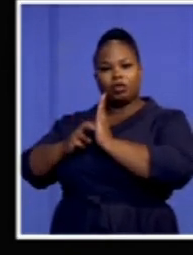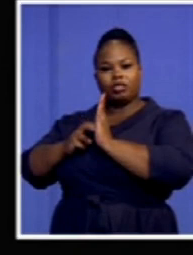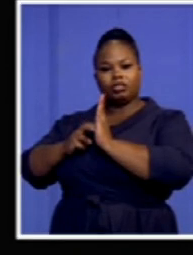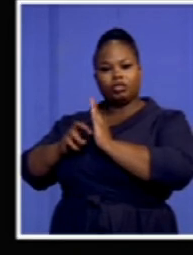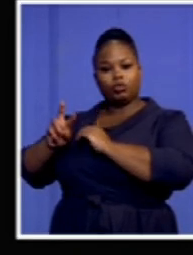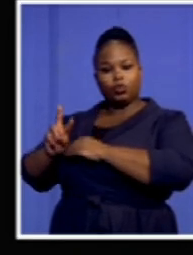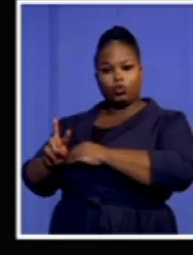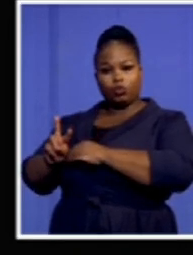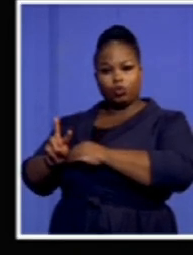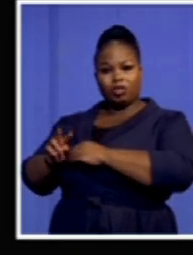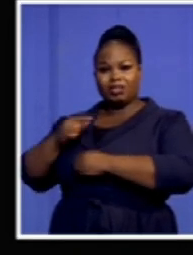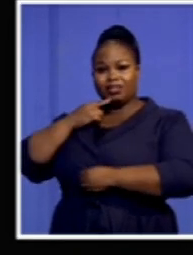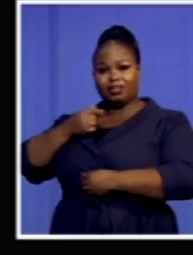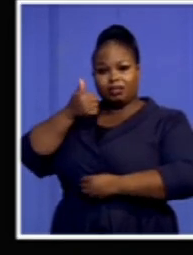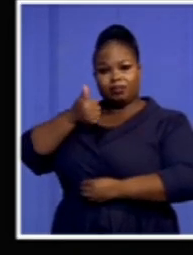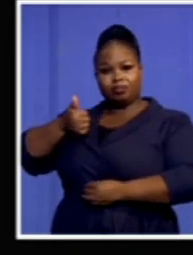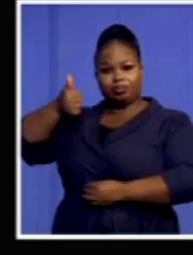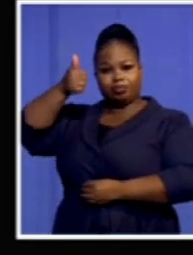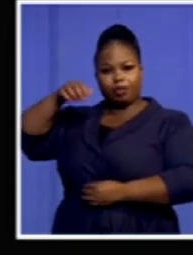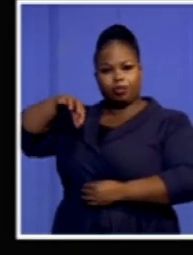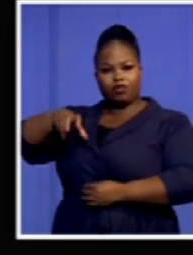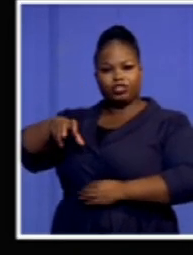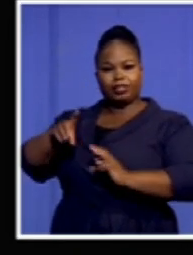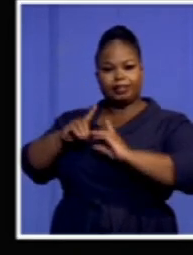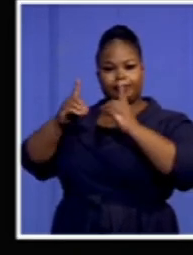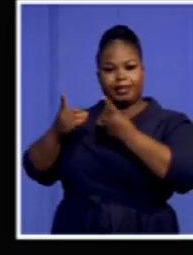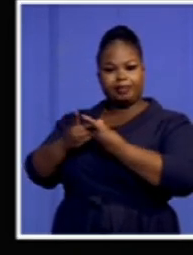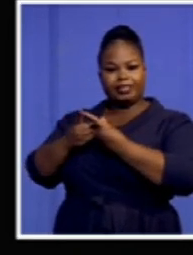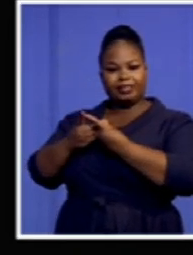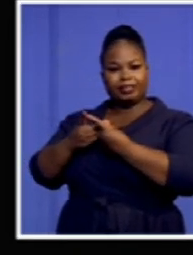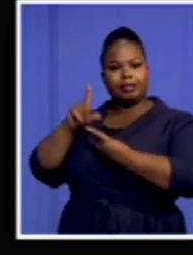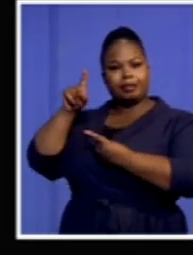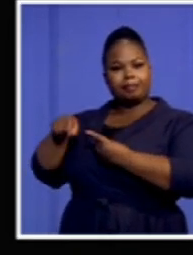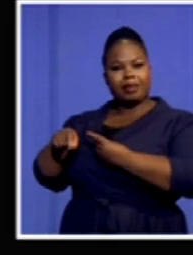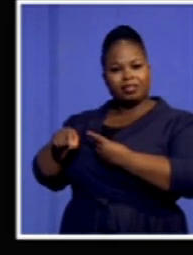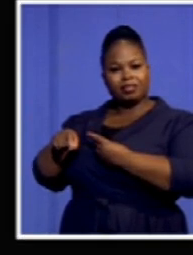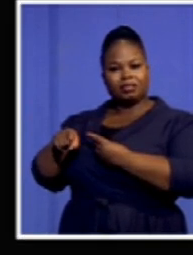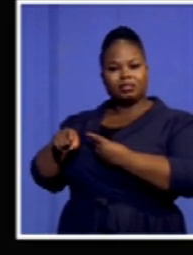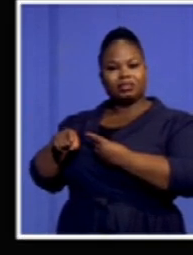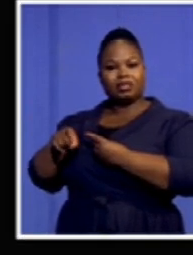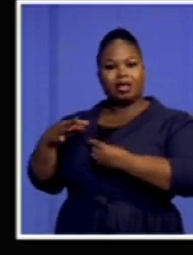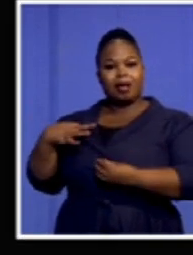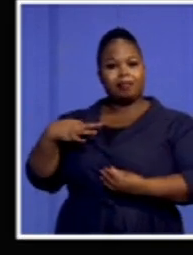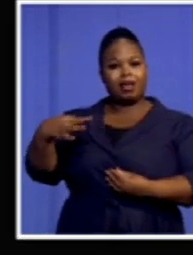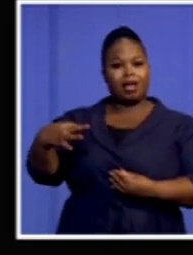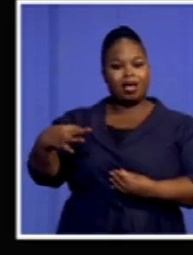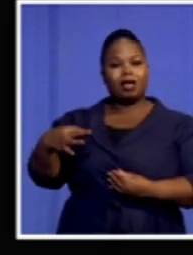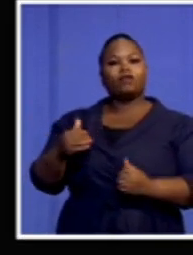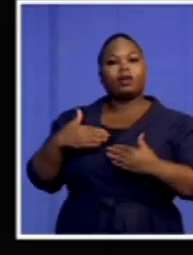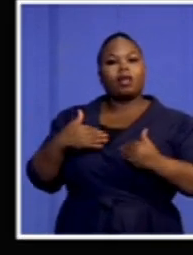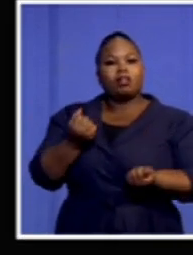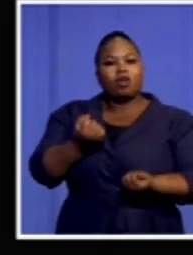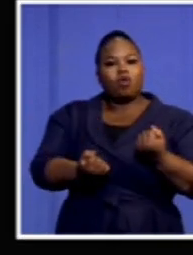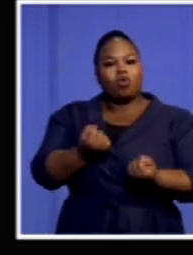the provincial department to apply to a high court for an appropriate court order. If a person who is